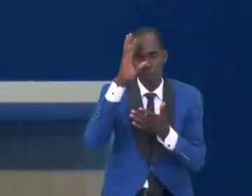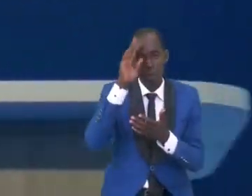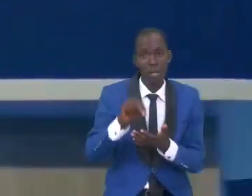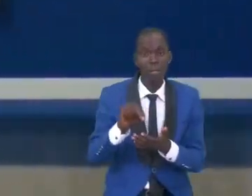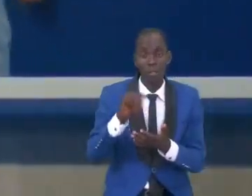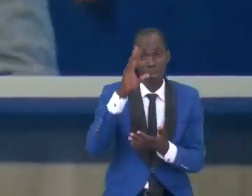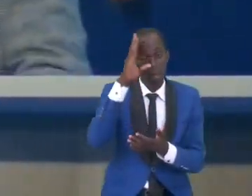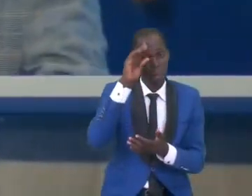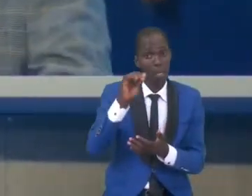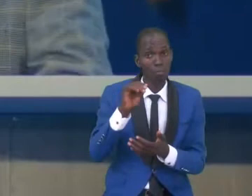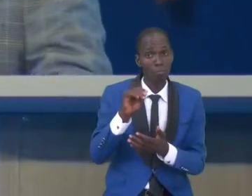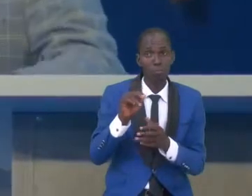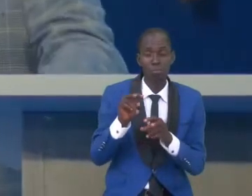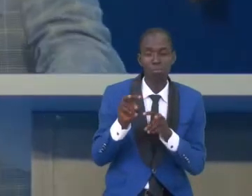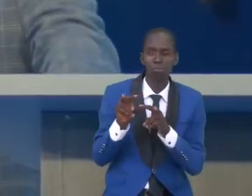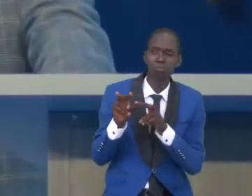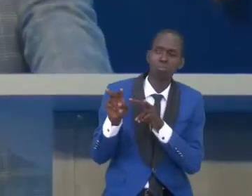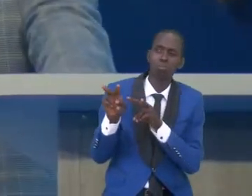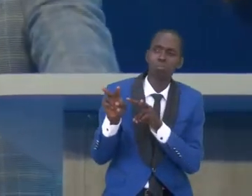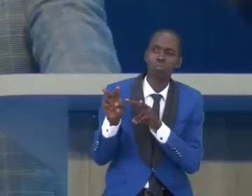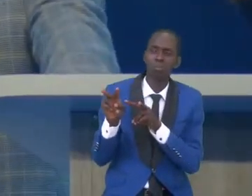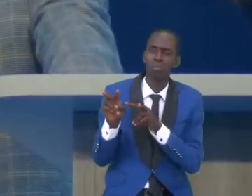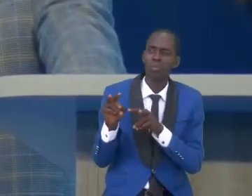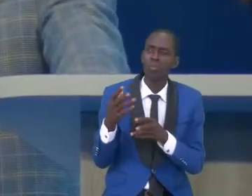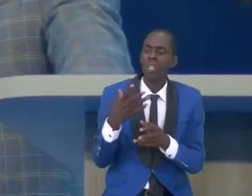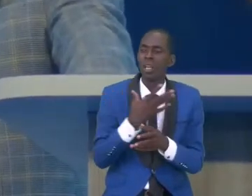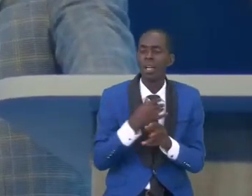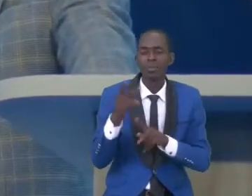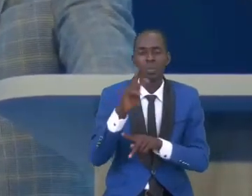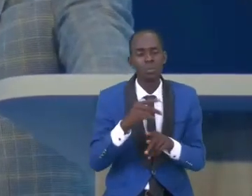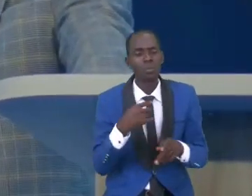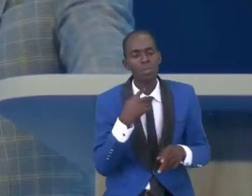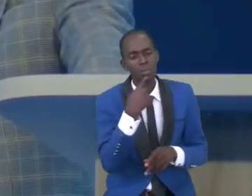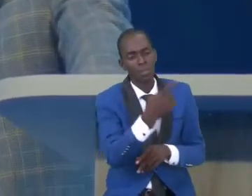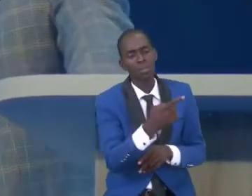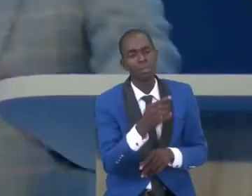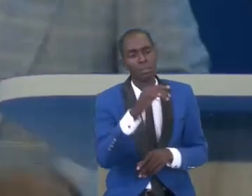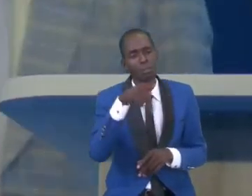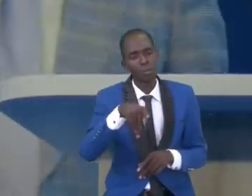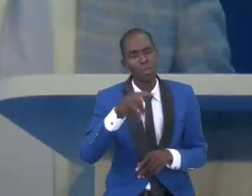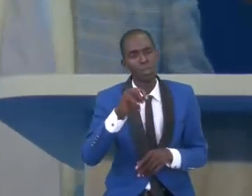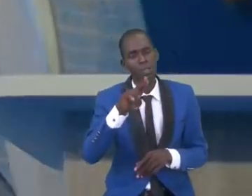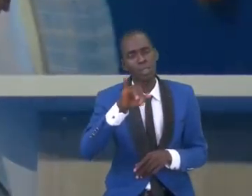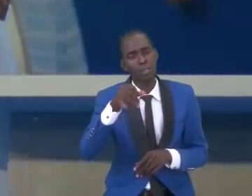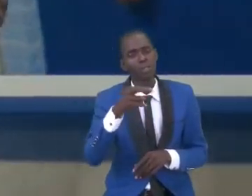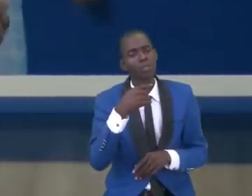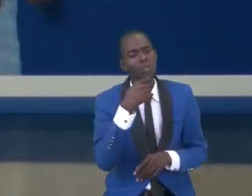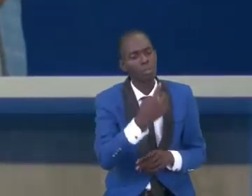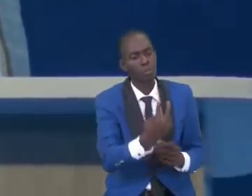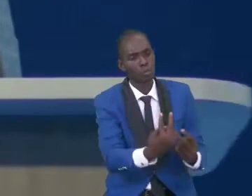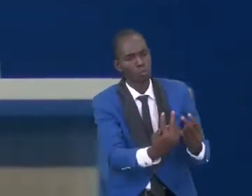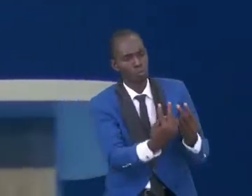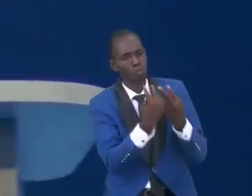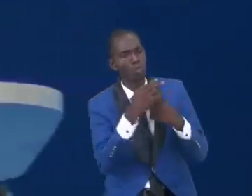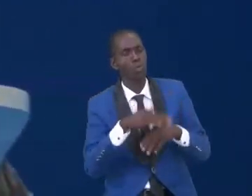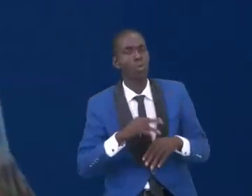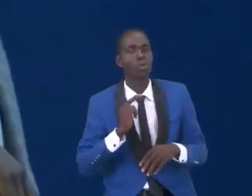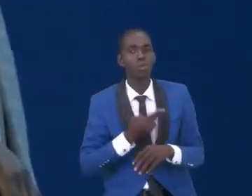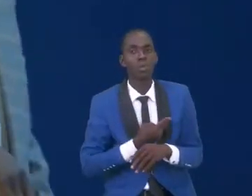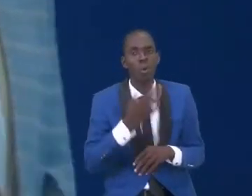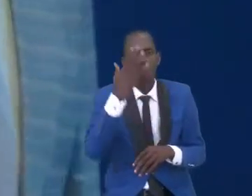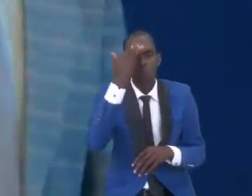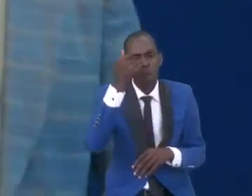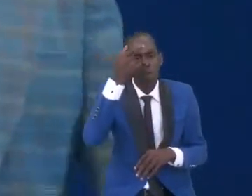they stood there and said, look on us. Christ had given them